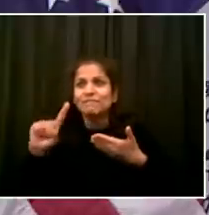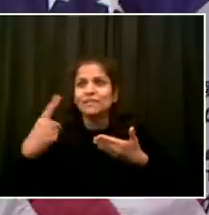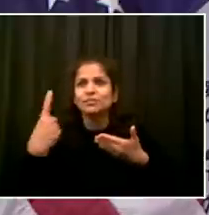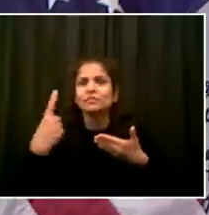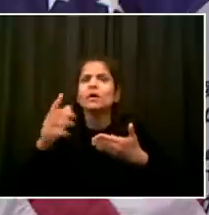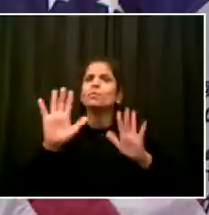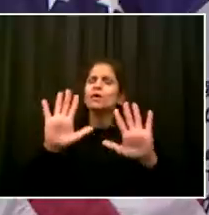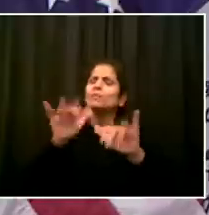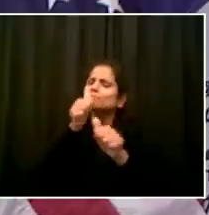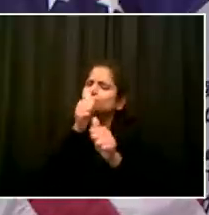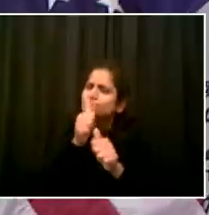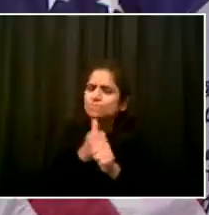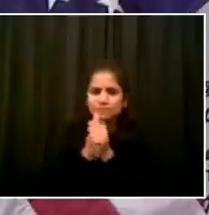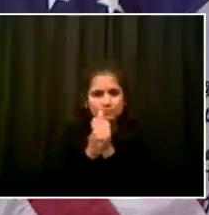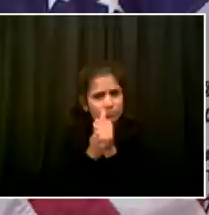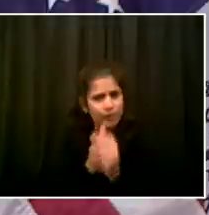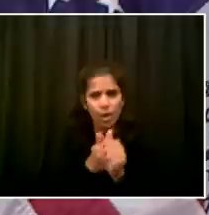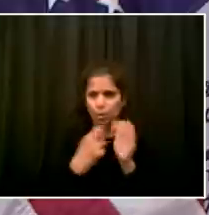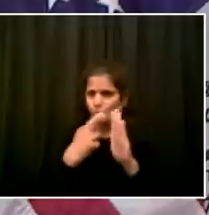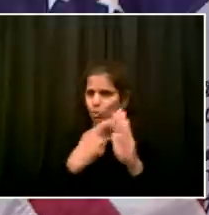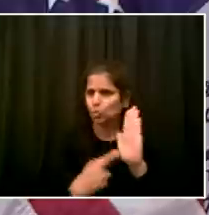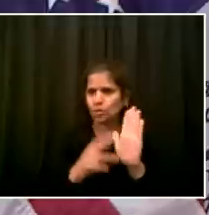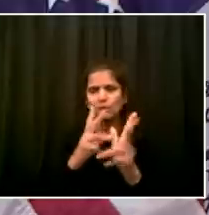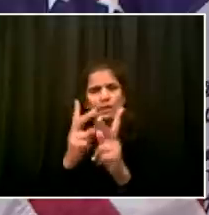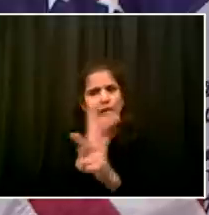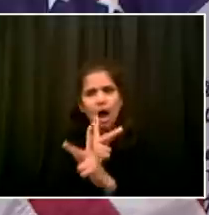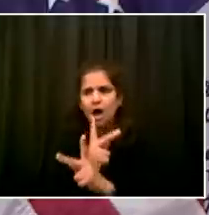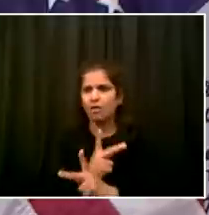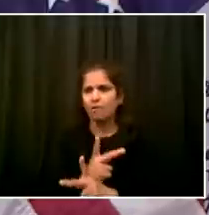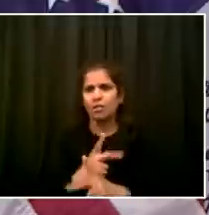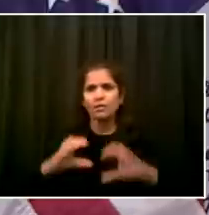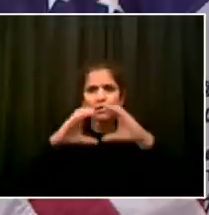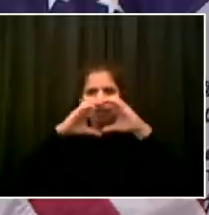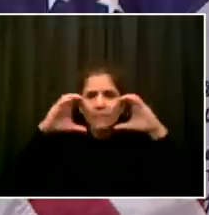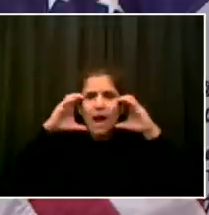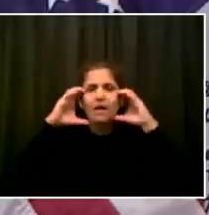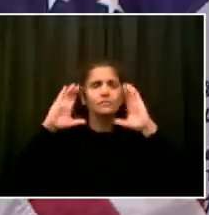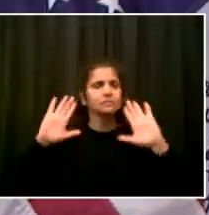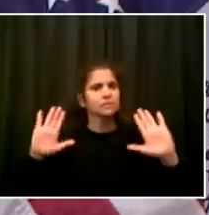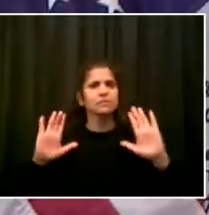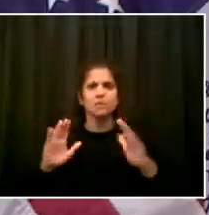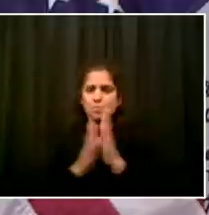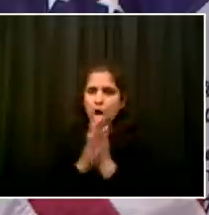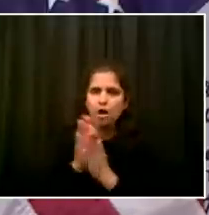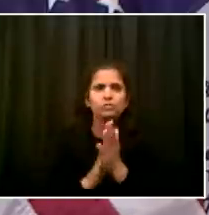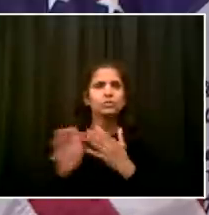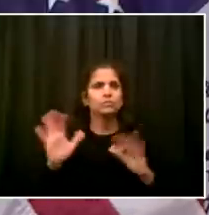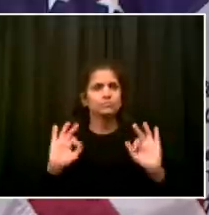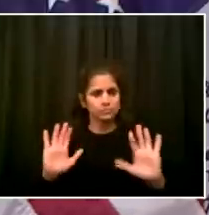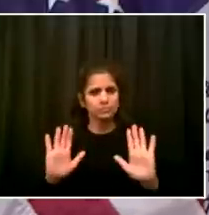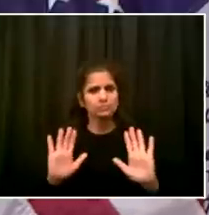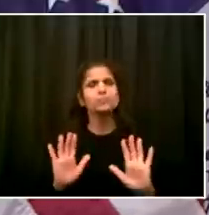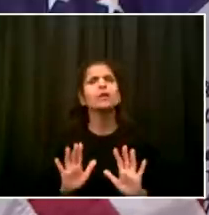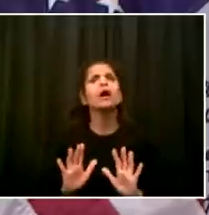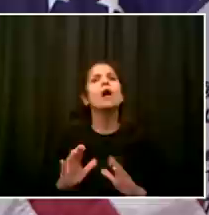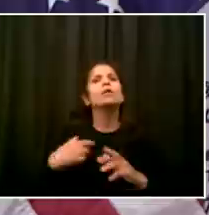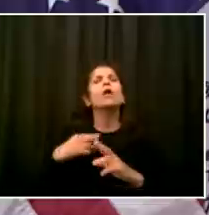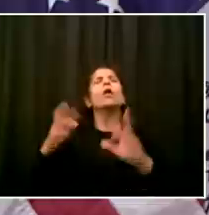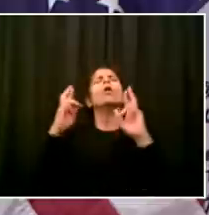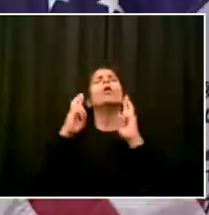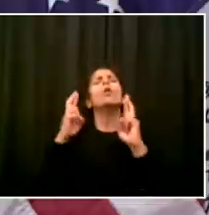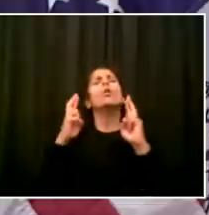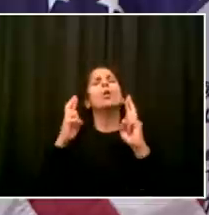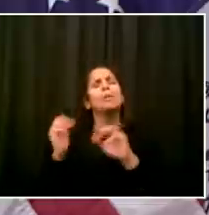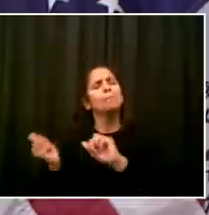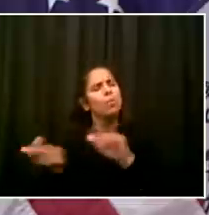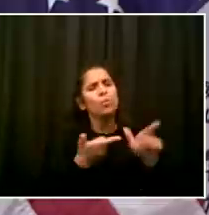that momentum. Let's build that momentum so we can get there. So whatever else, the many good things I hope people are able to do this weekend, I want to wish everyone a happy